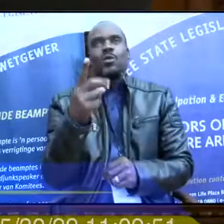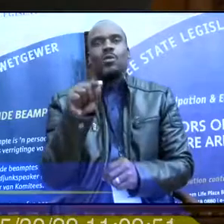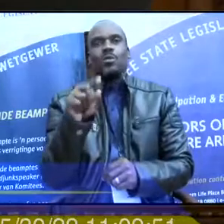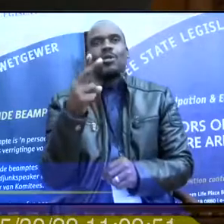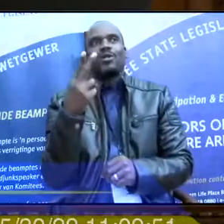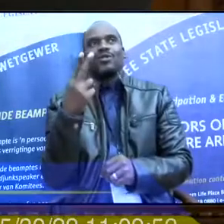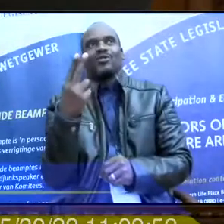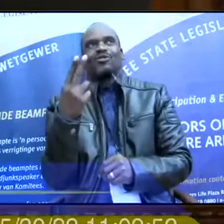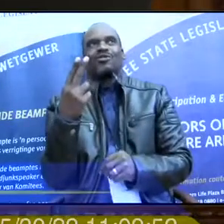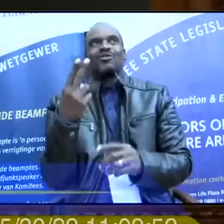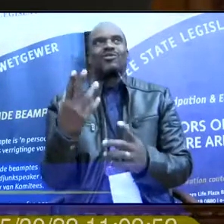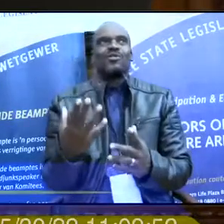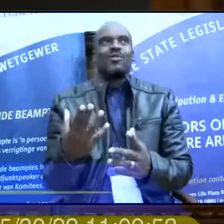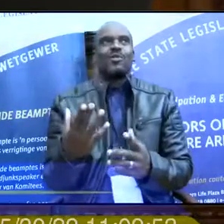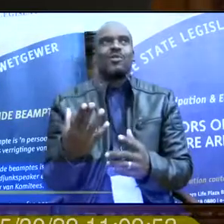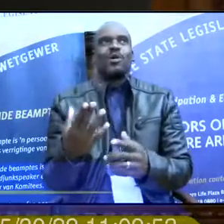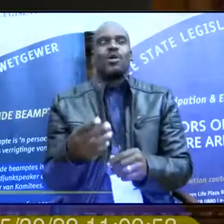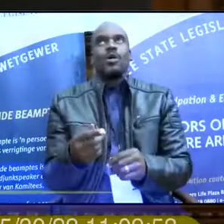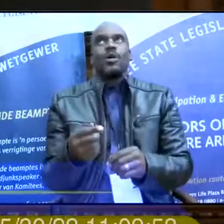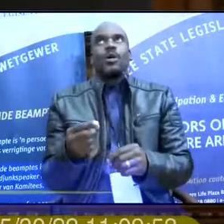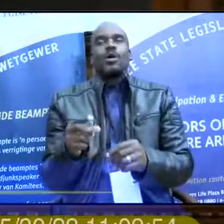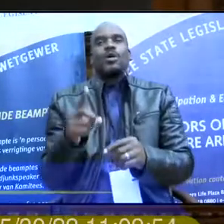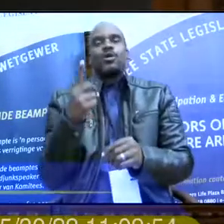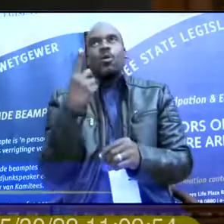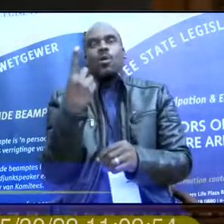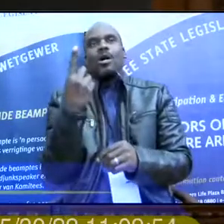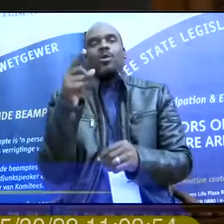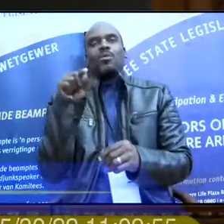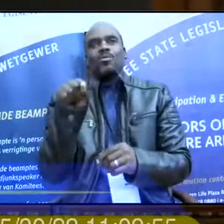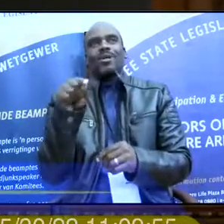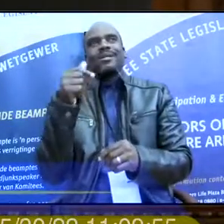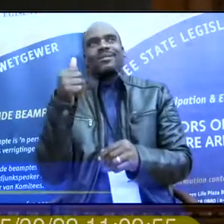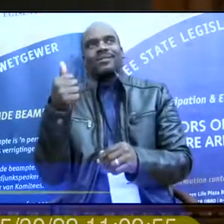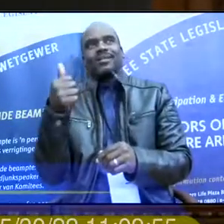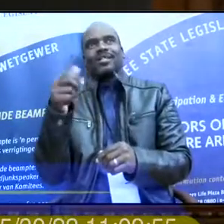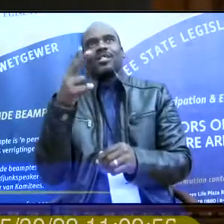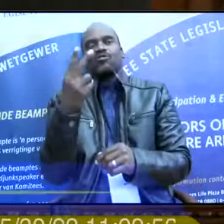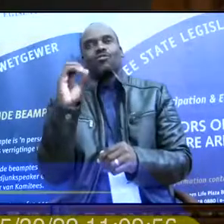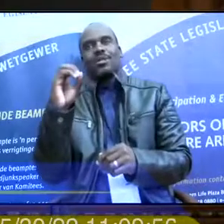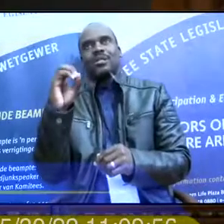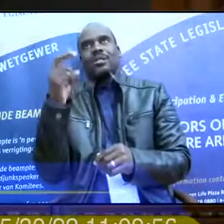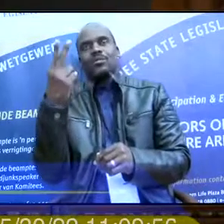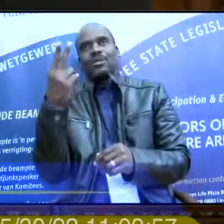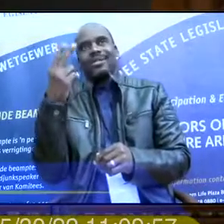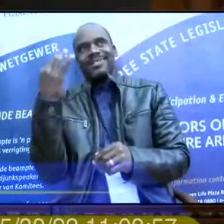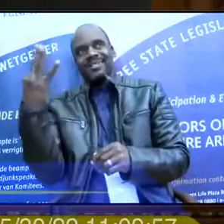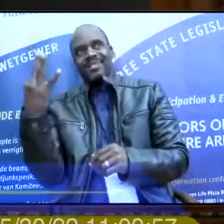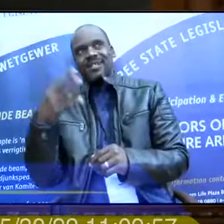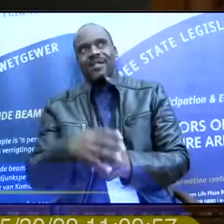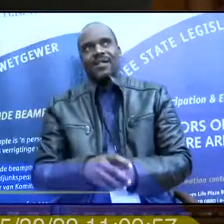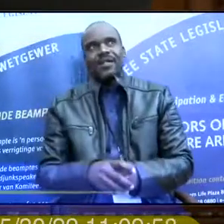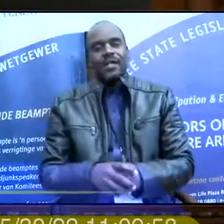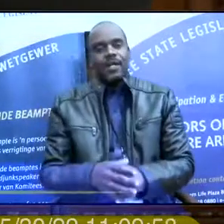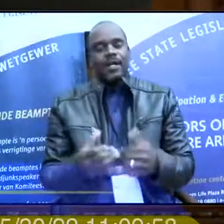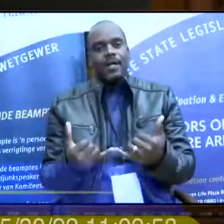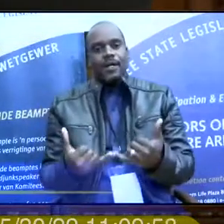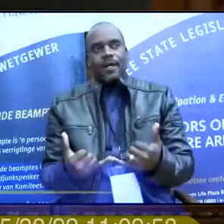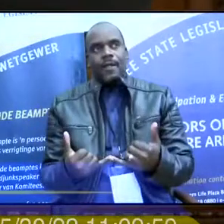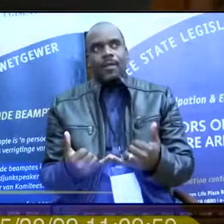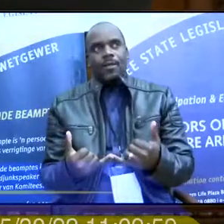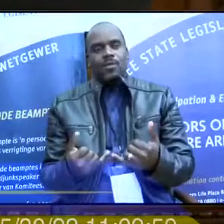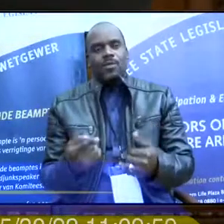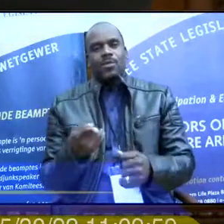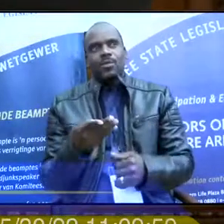decline to 1.6 in 2023 now it is up to us to determine